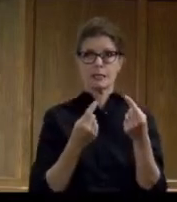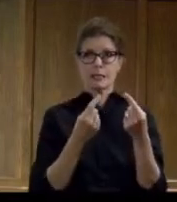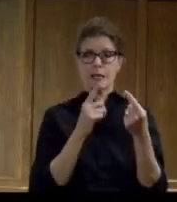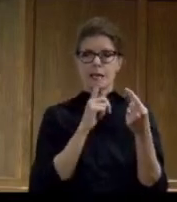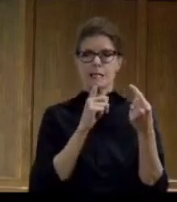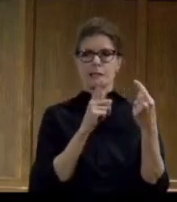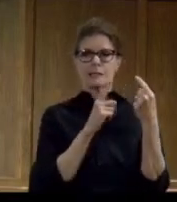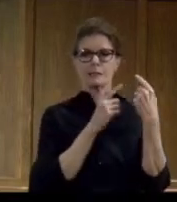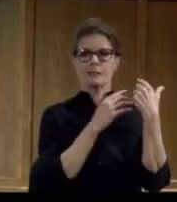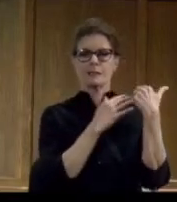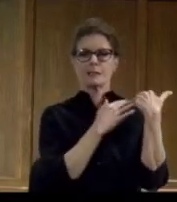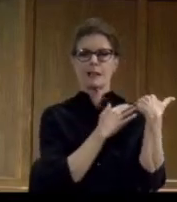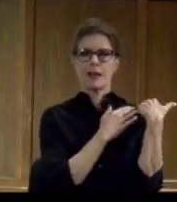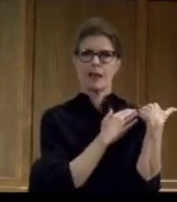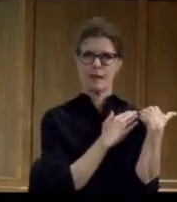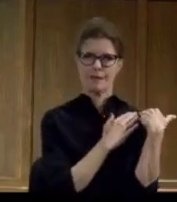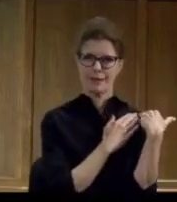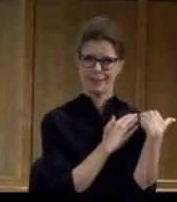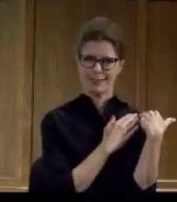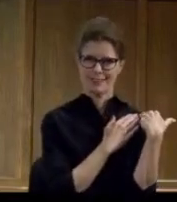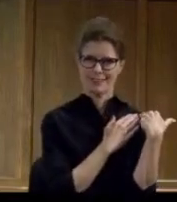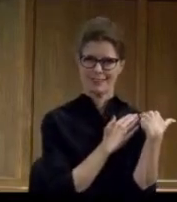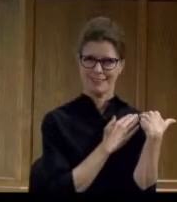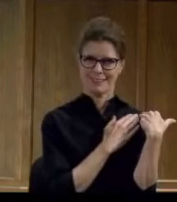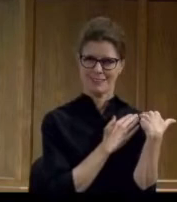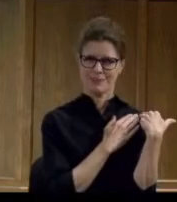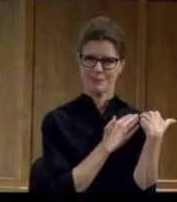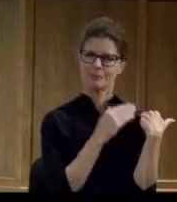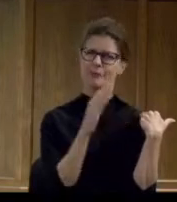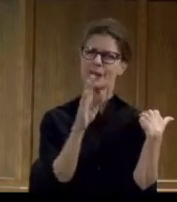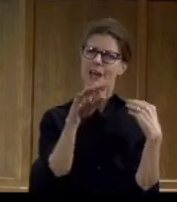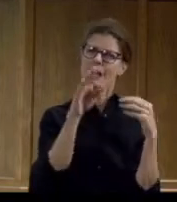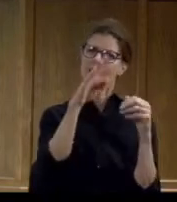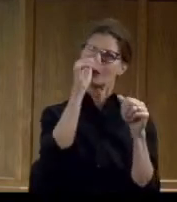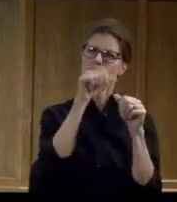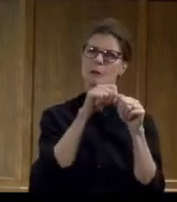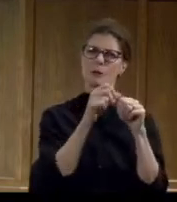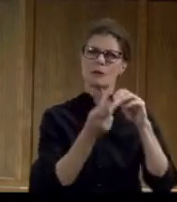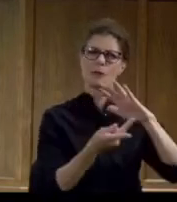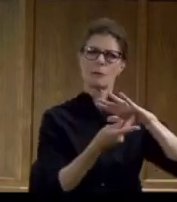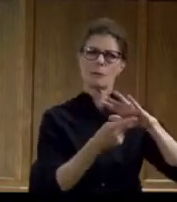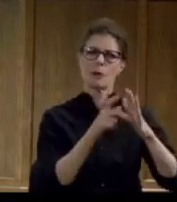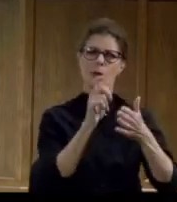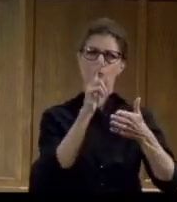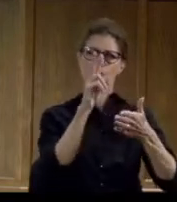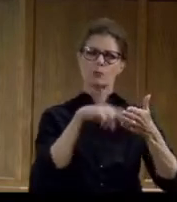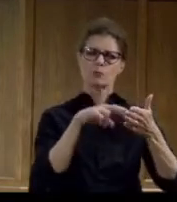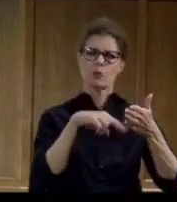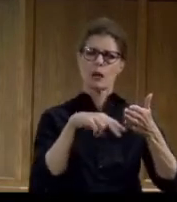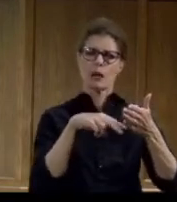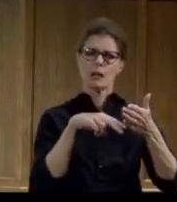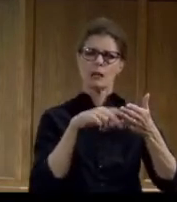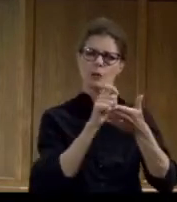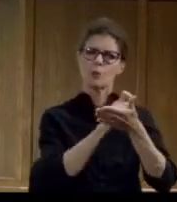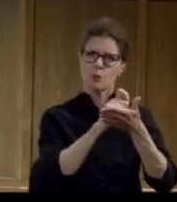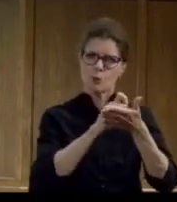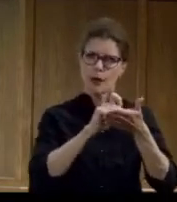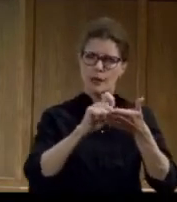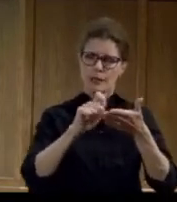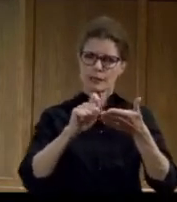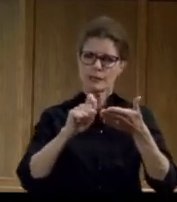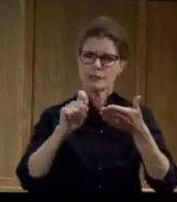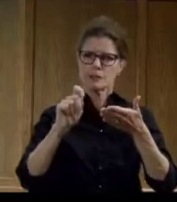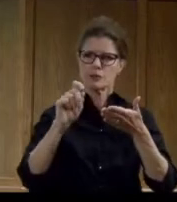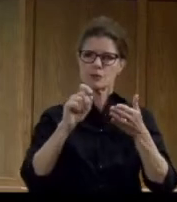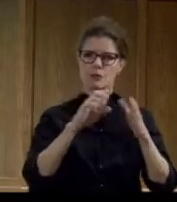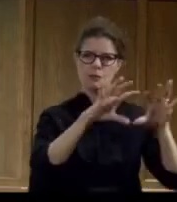got to think that when Paul is writing to the Ephesians, there's a lot of sinners reading that first letter. There's a lot of people that have